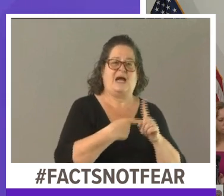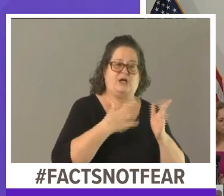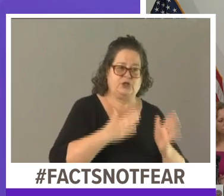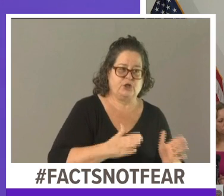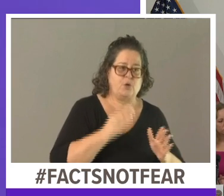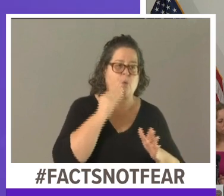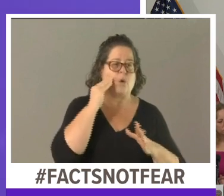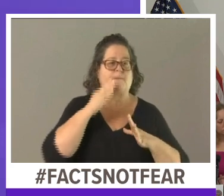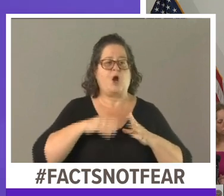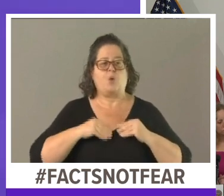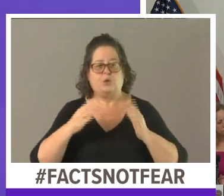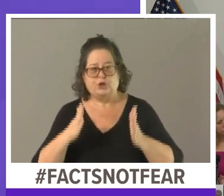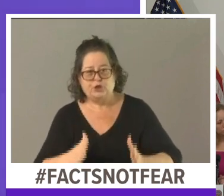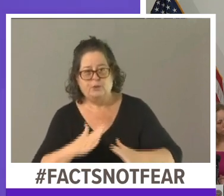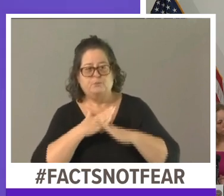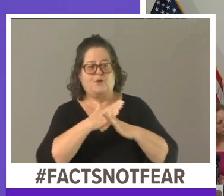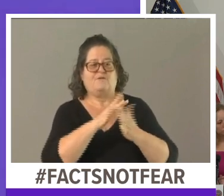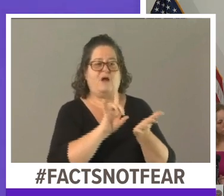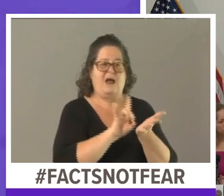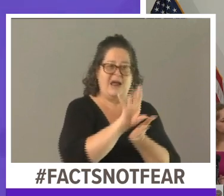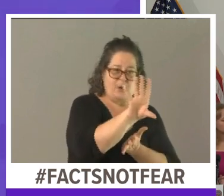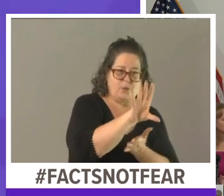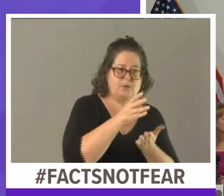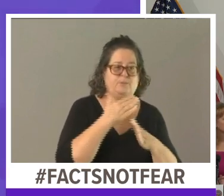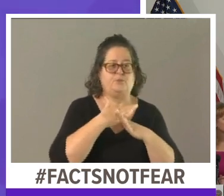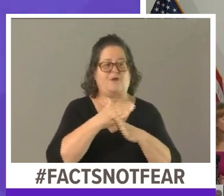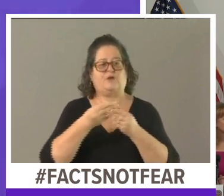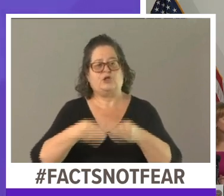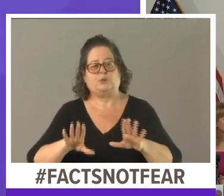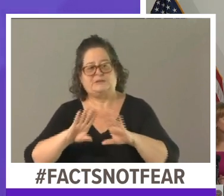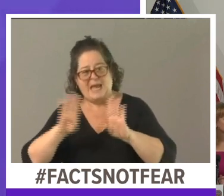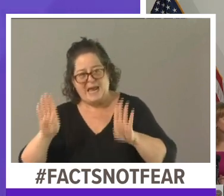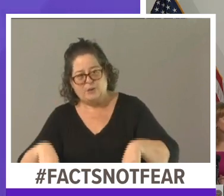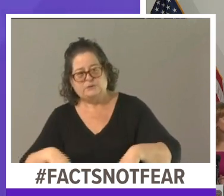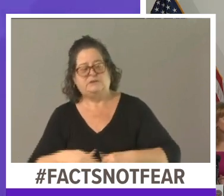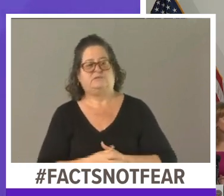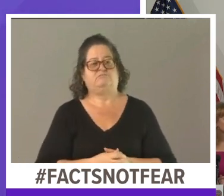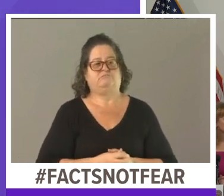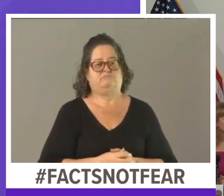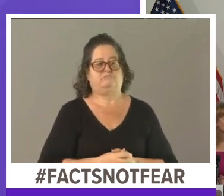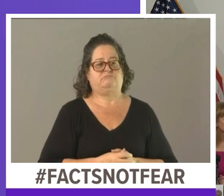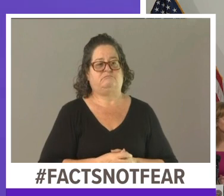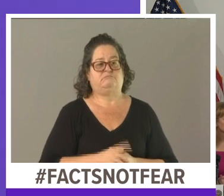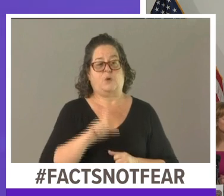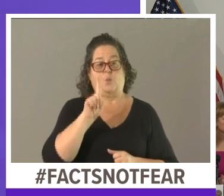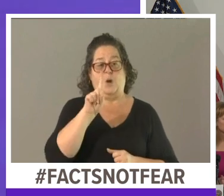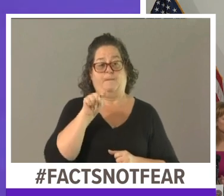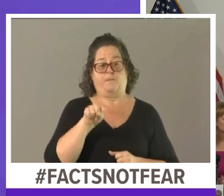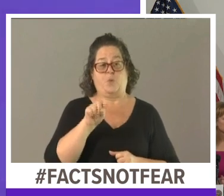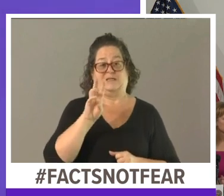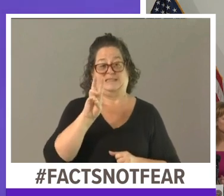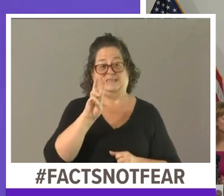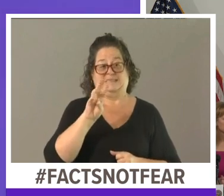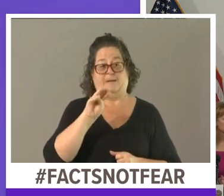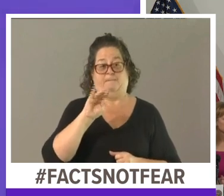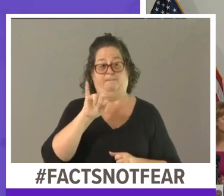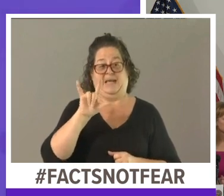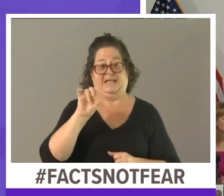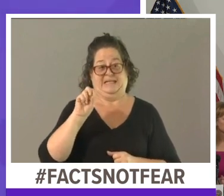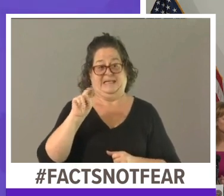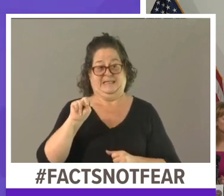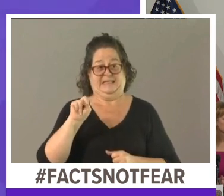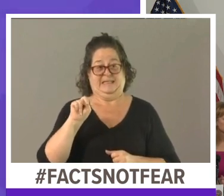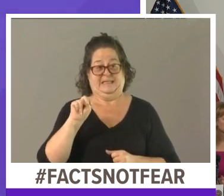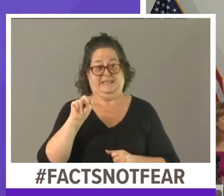Additional actions. Earlier this week, $1.6 million from the U.S. Department of Housing and Urban Development